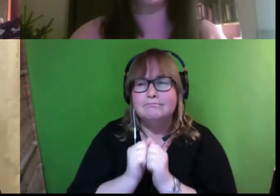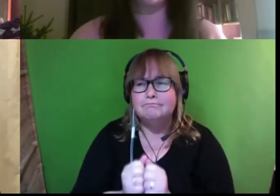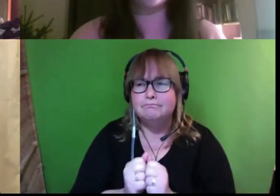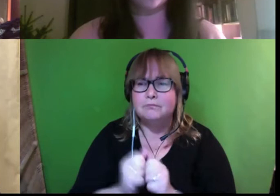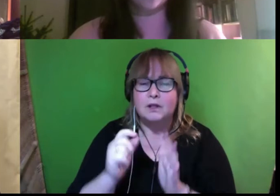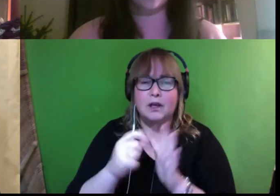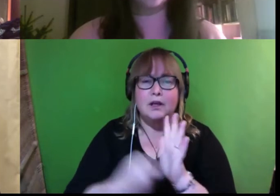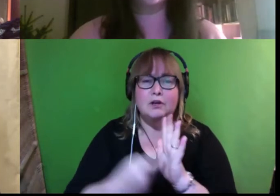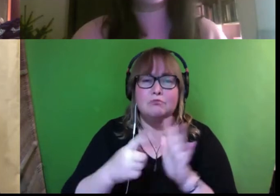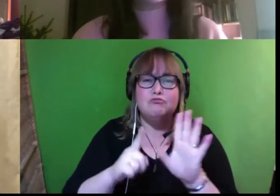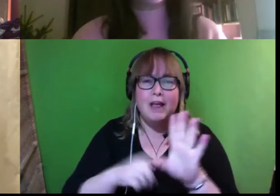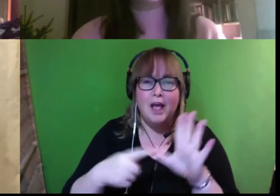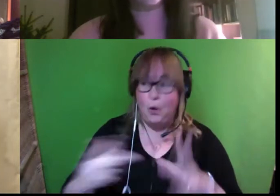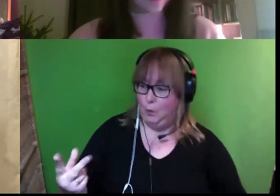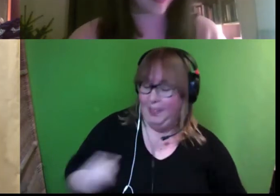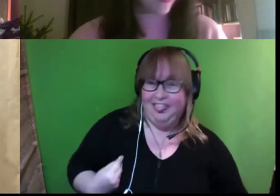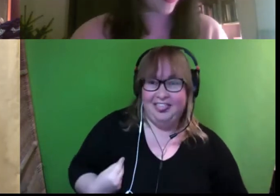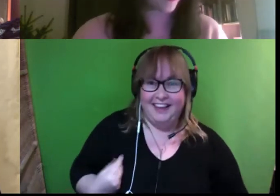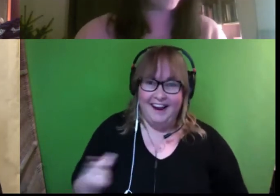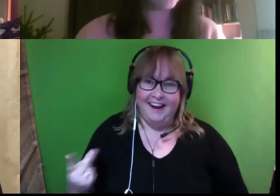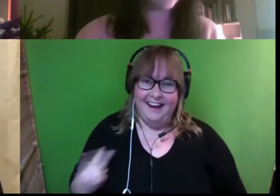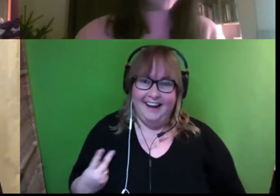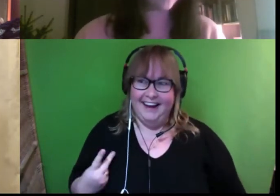to join me tonight to be my interlocutor.